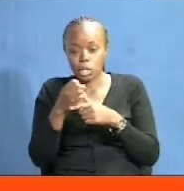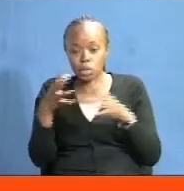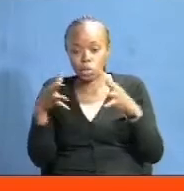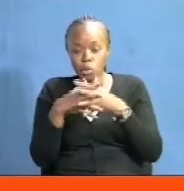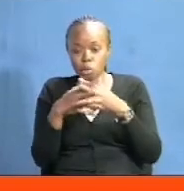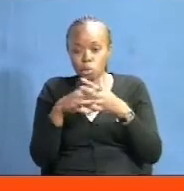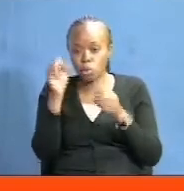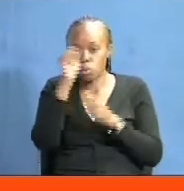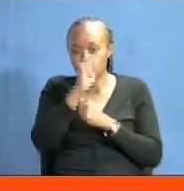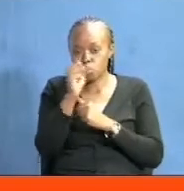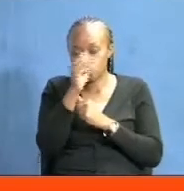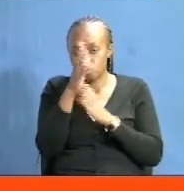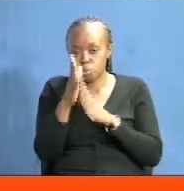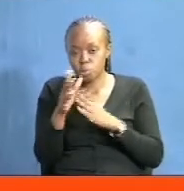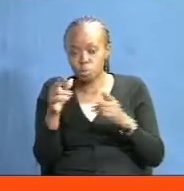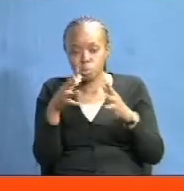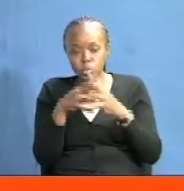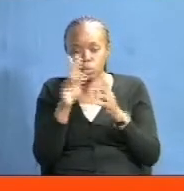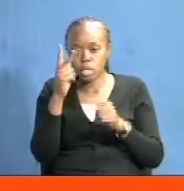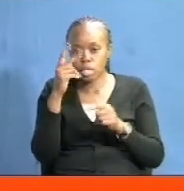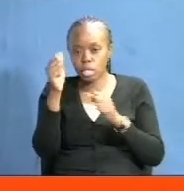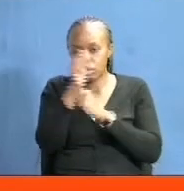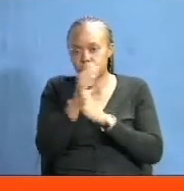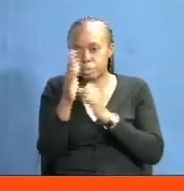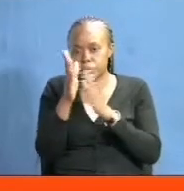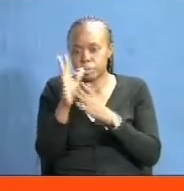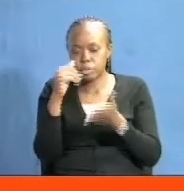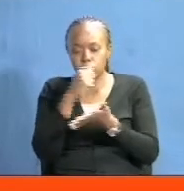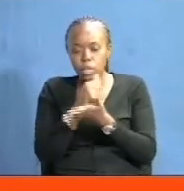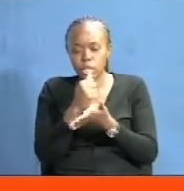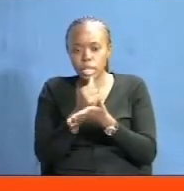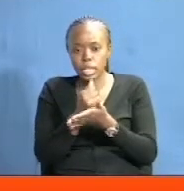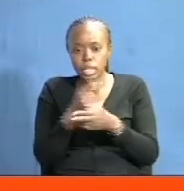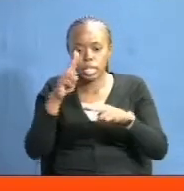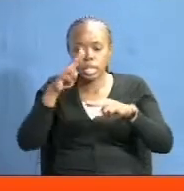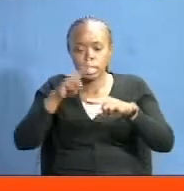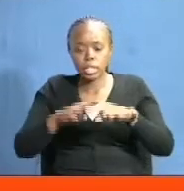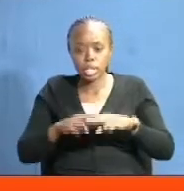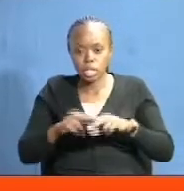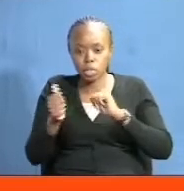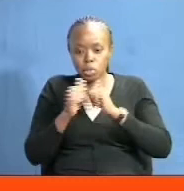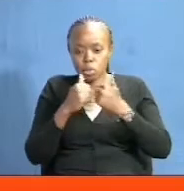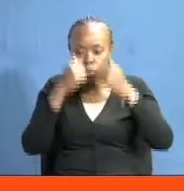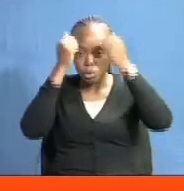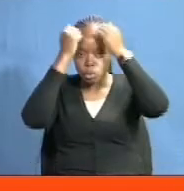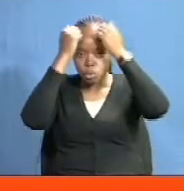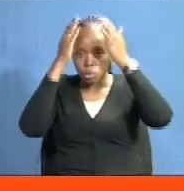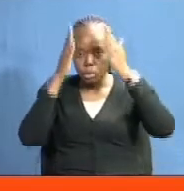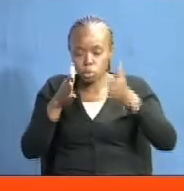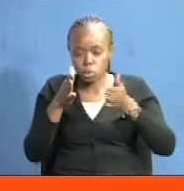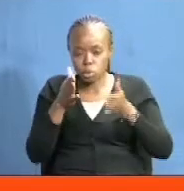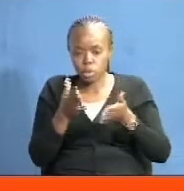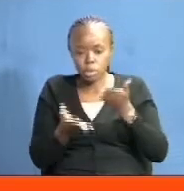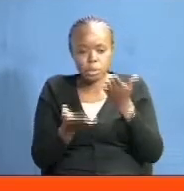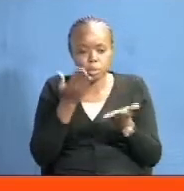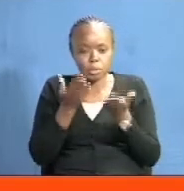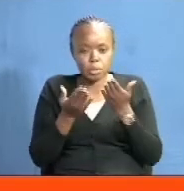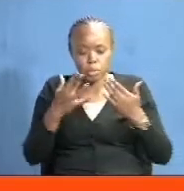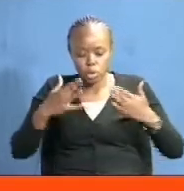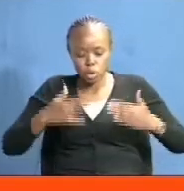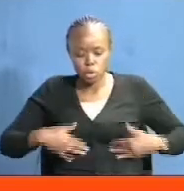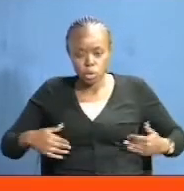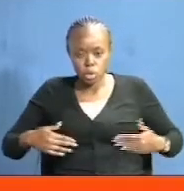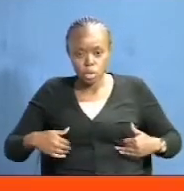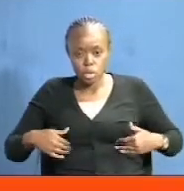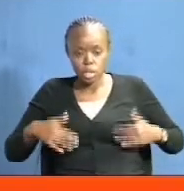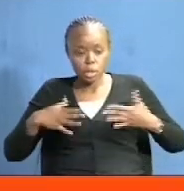Kenyan politics, offices and seats that campaigns that are run with students or the youth,